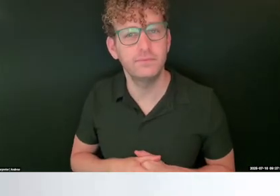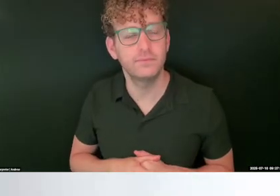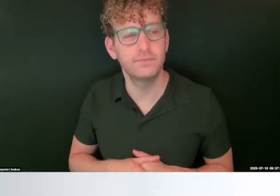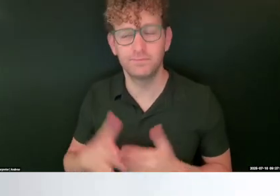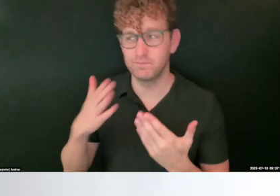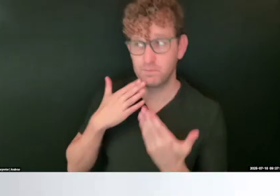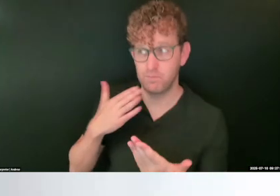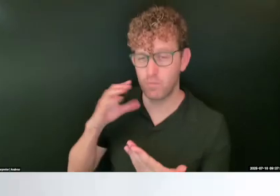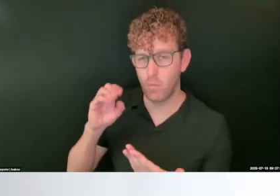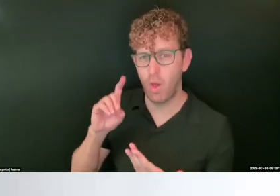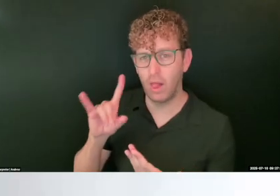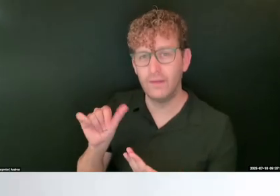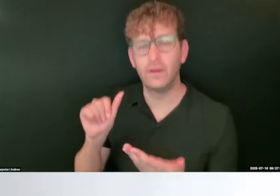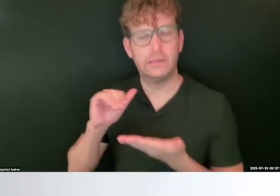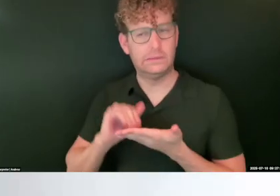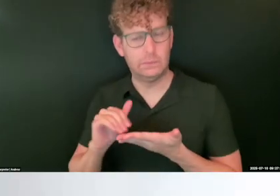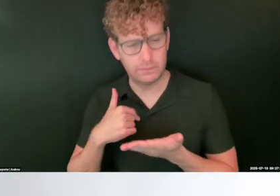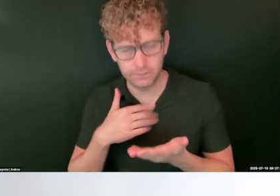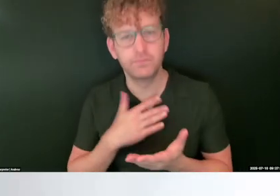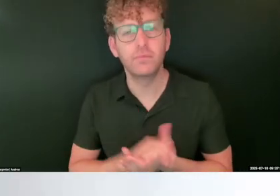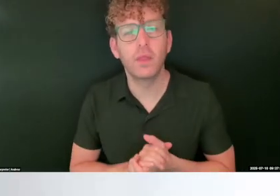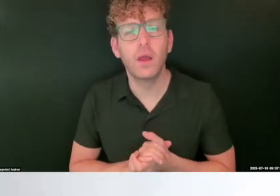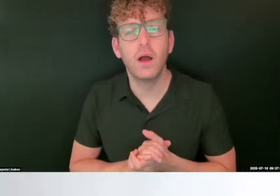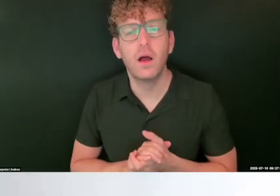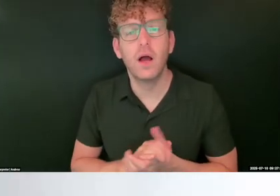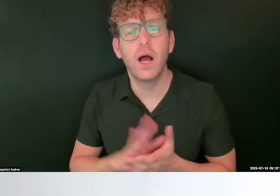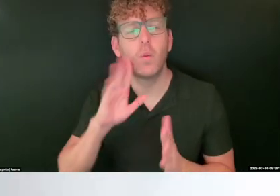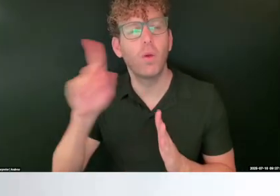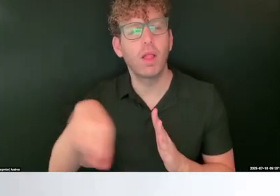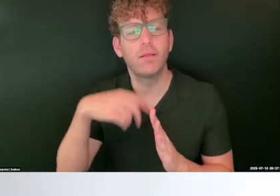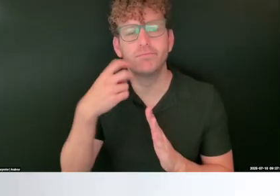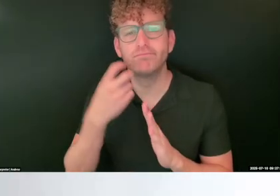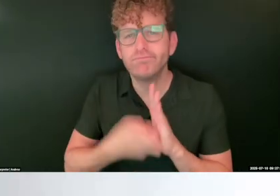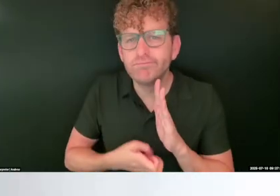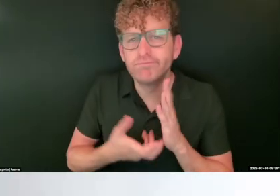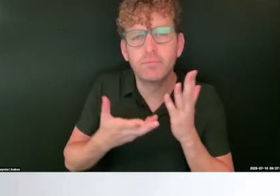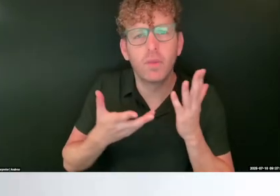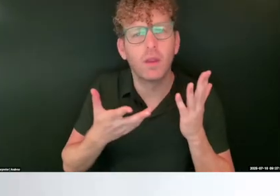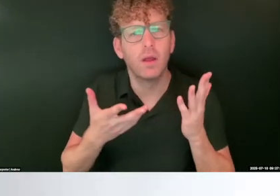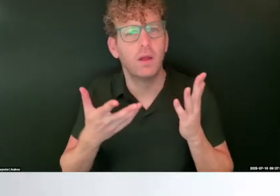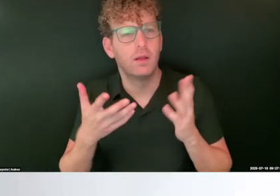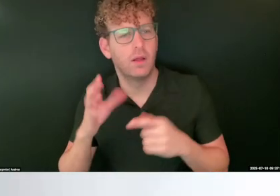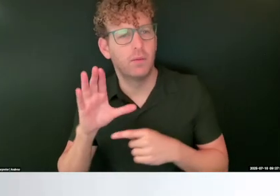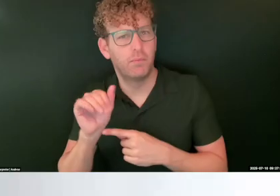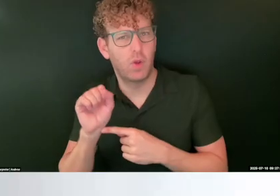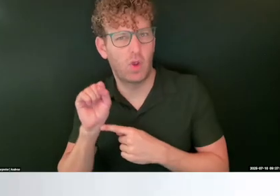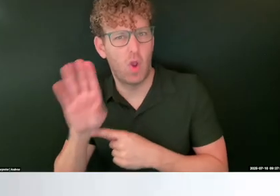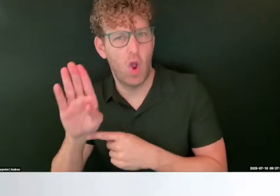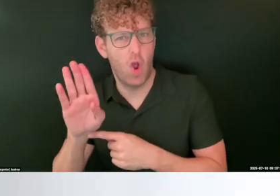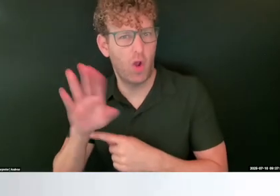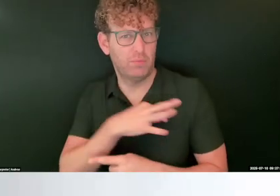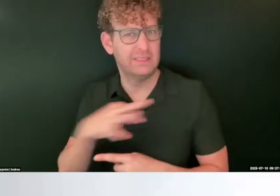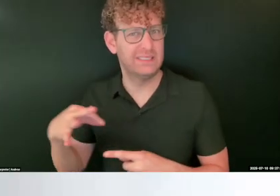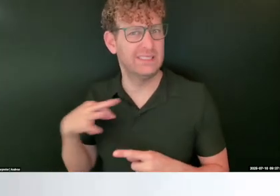All right, thank you, Olivia. Excuse me. Getting into a little bit more detail now, CARB staff aims